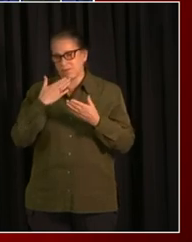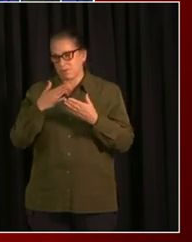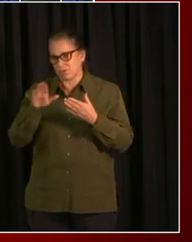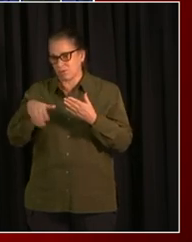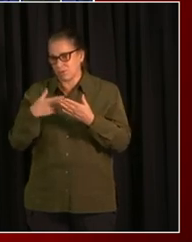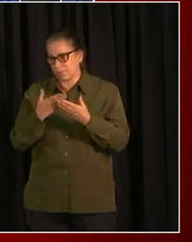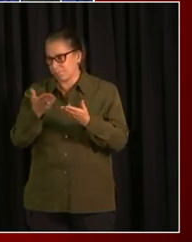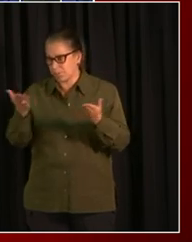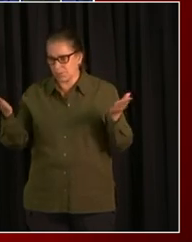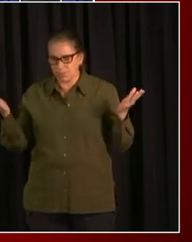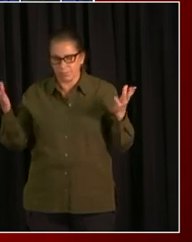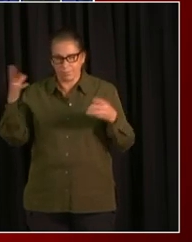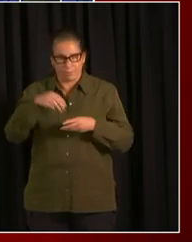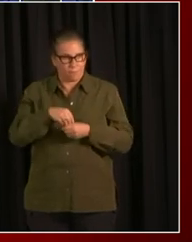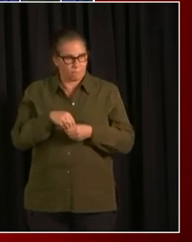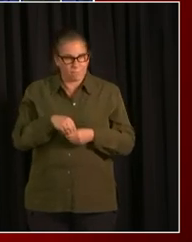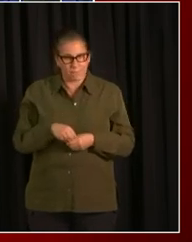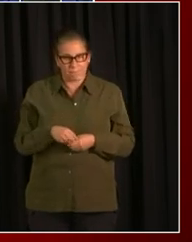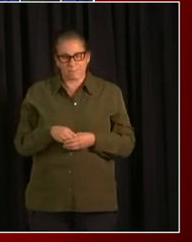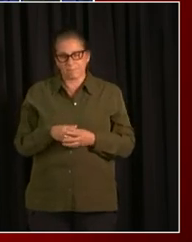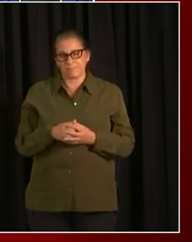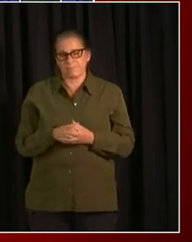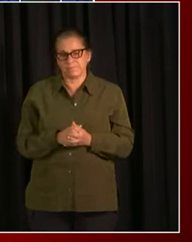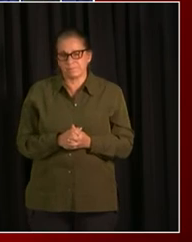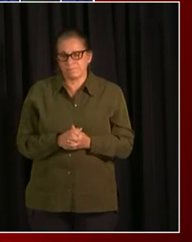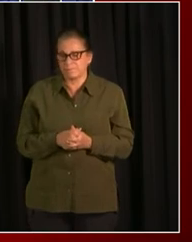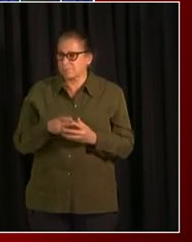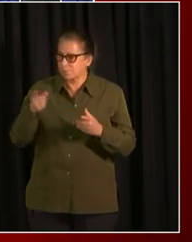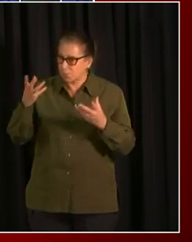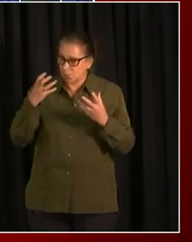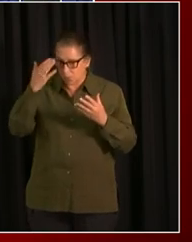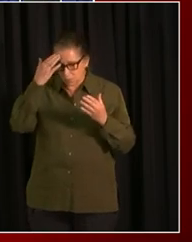response to coronavirus, you can visit